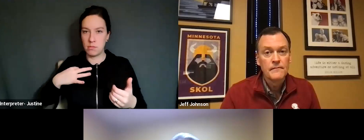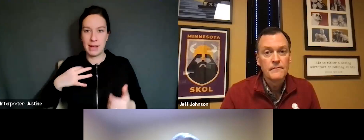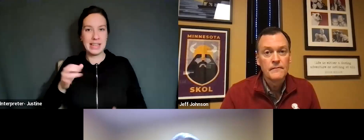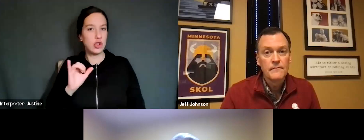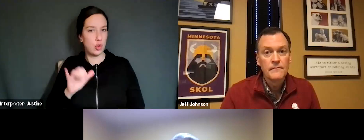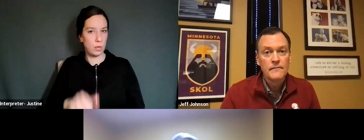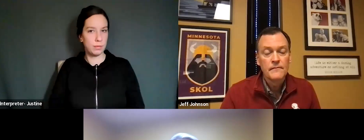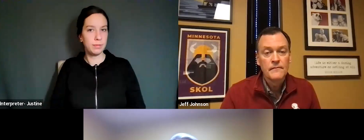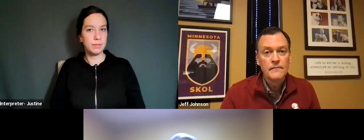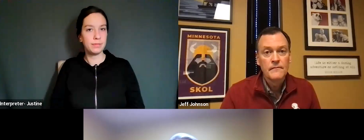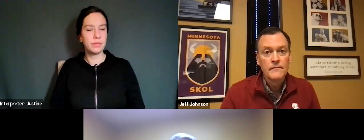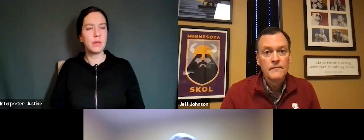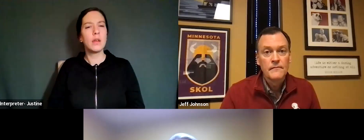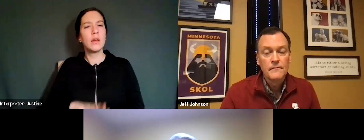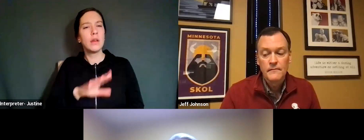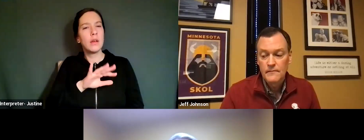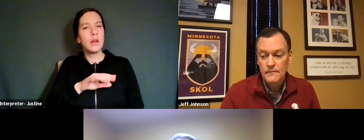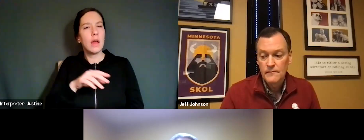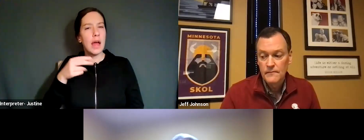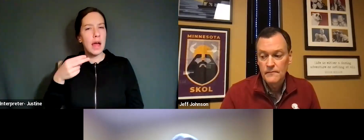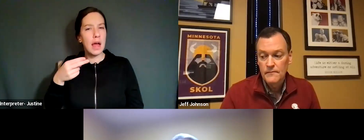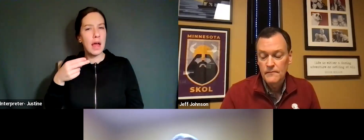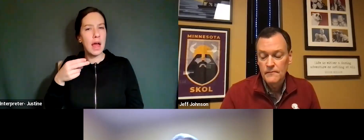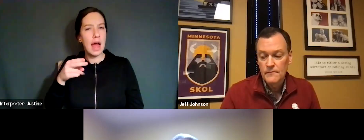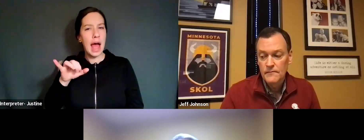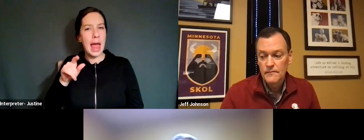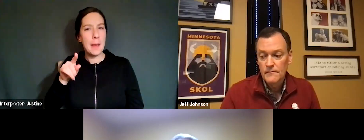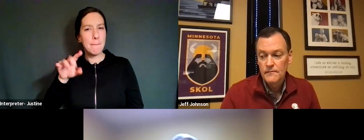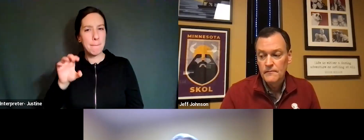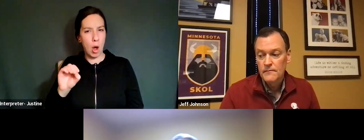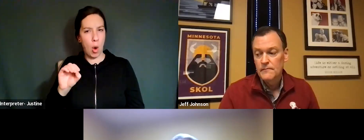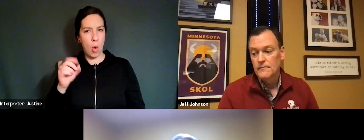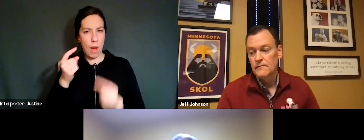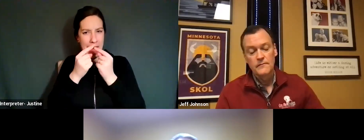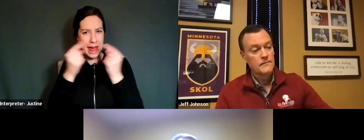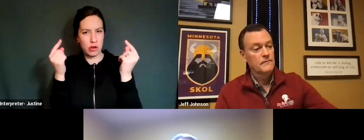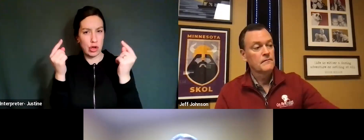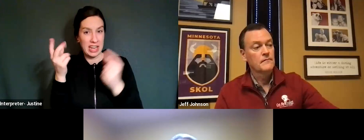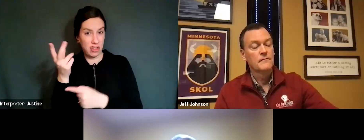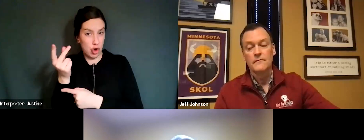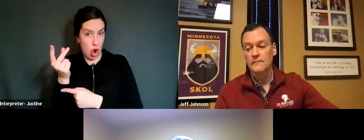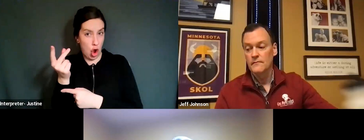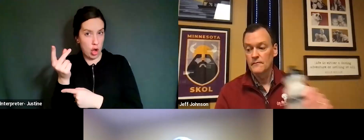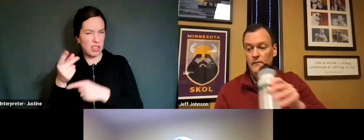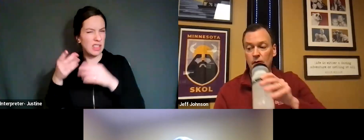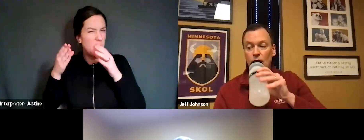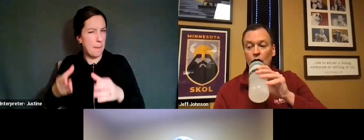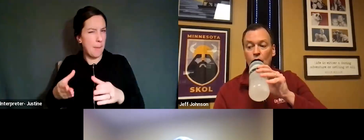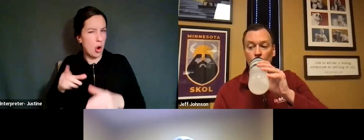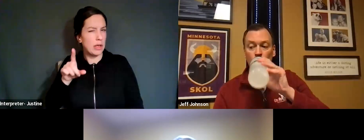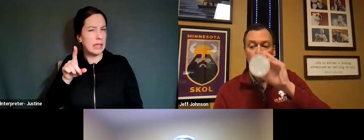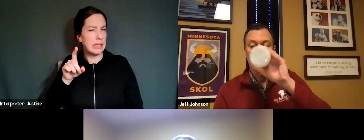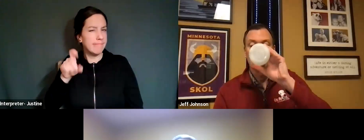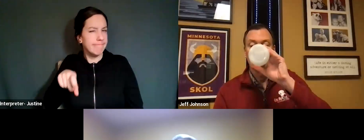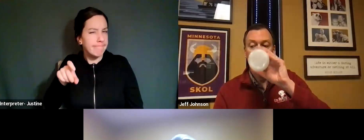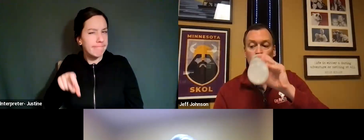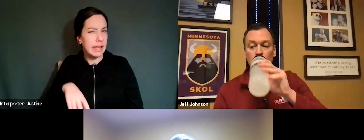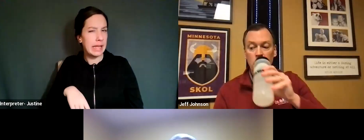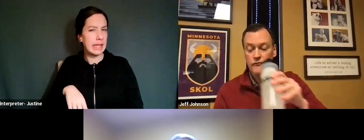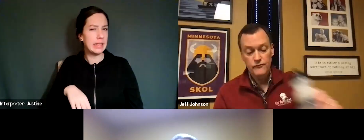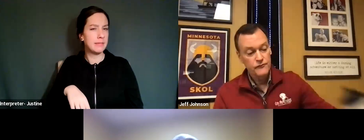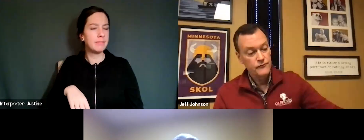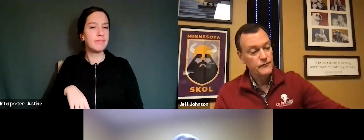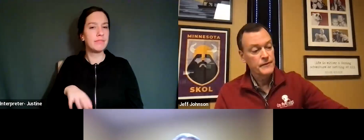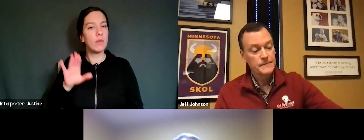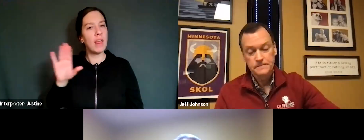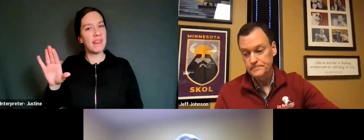about if hypoallergenic dogs are needed? This person is asking about being related to their condition with MS,